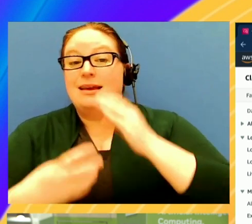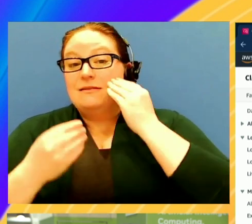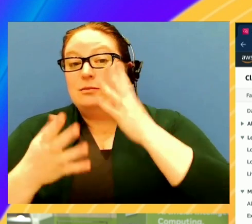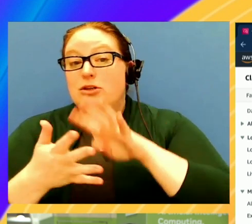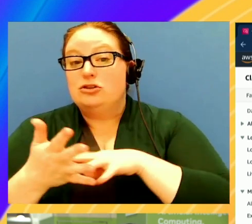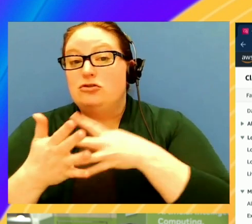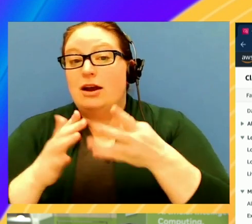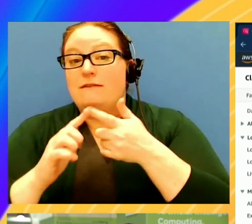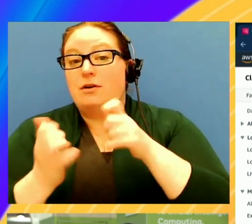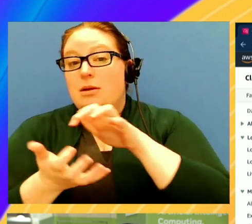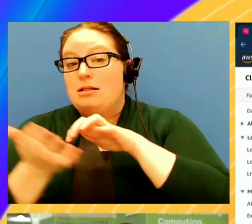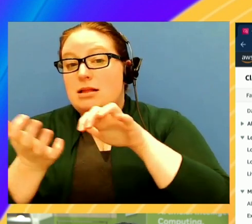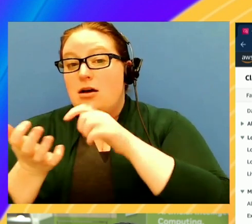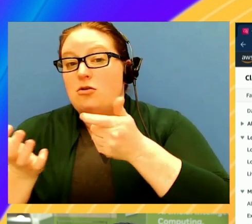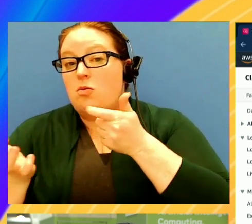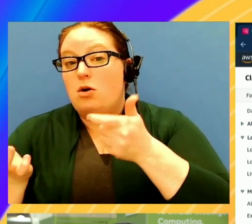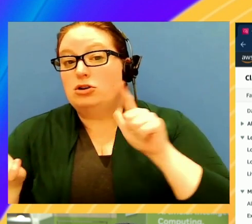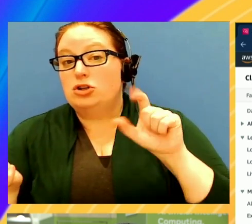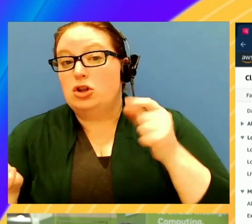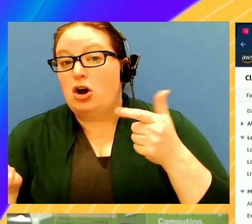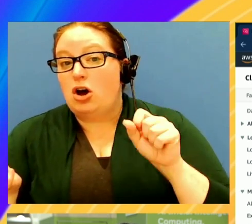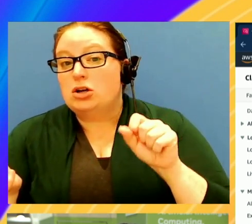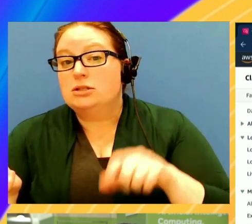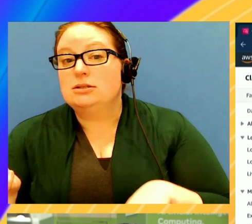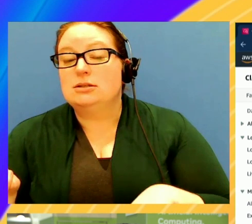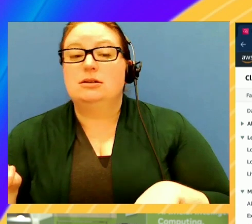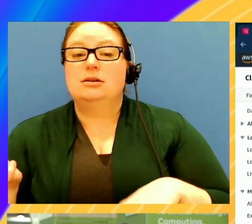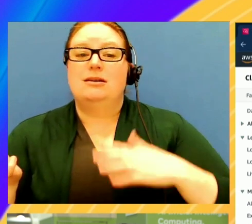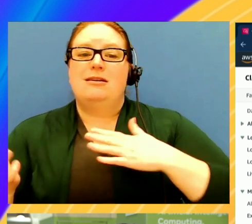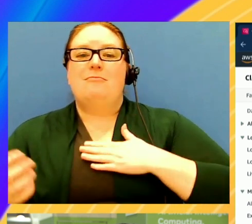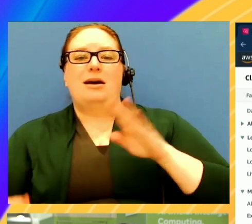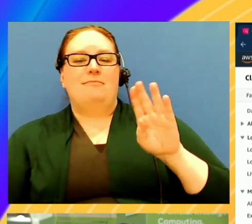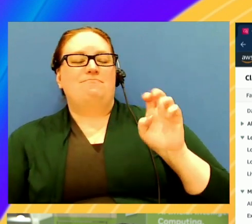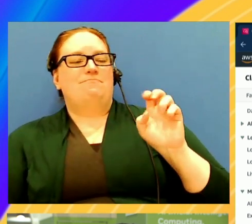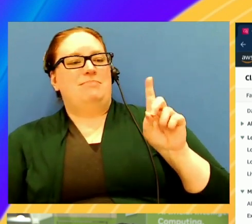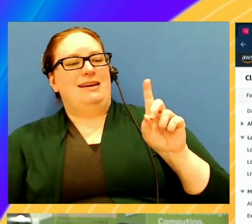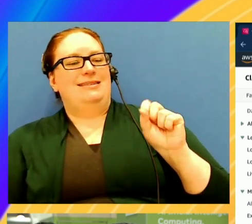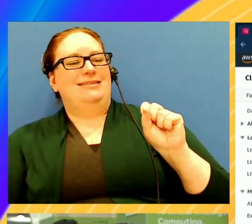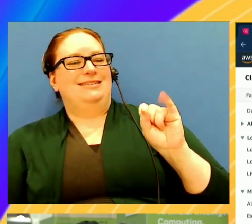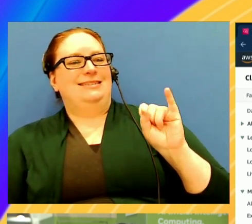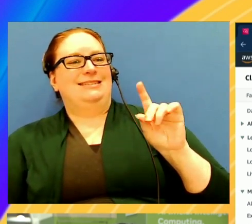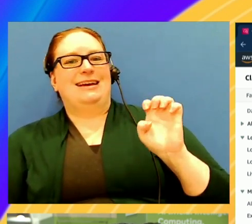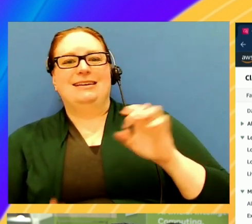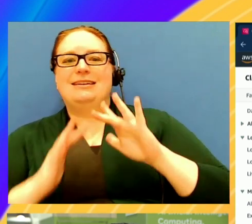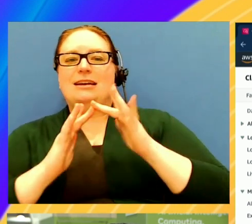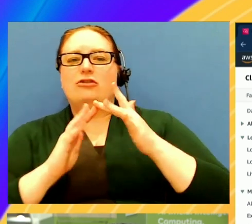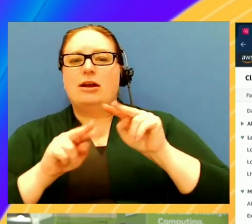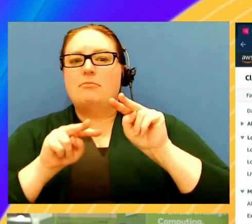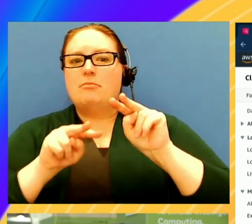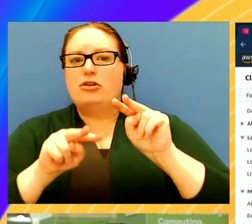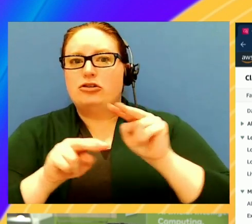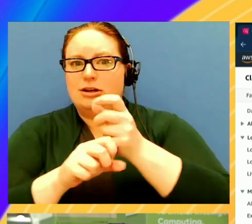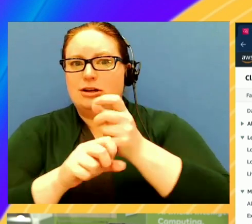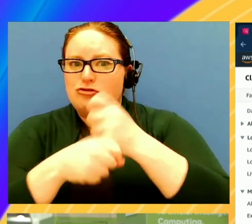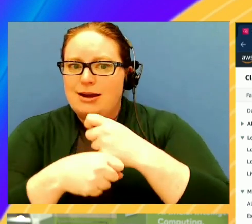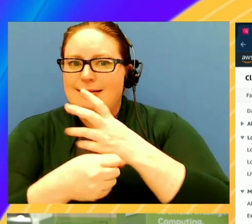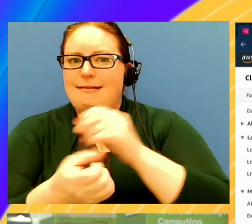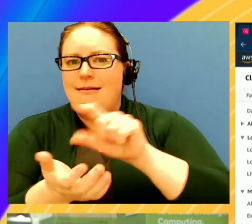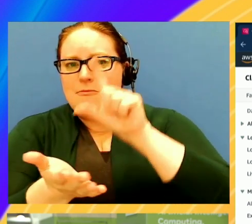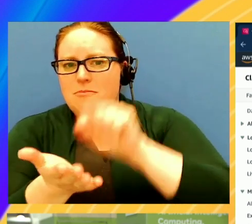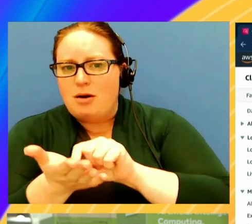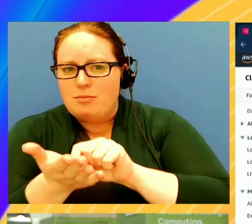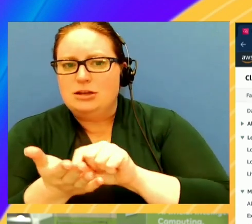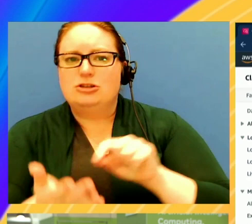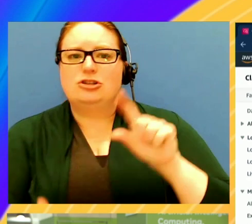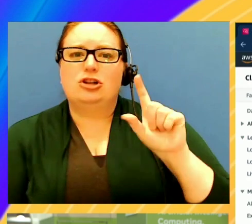the CloudWatch logs, which my pet site, Internet Monitor, has created and published logs for